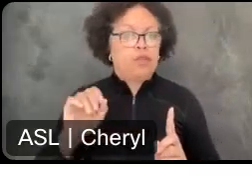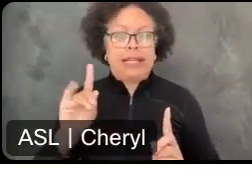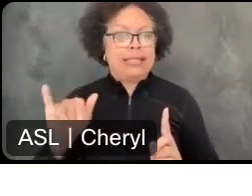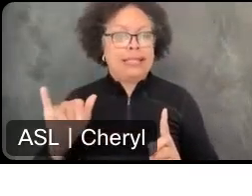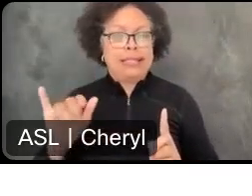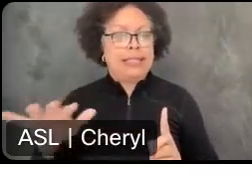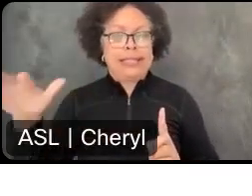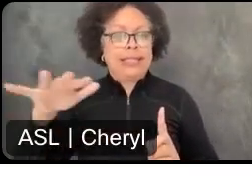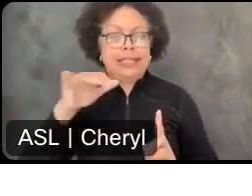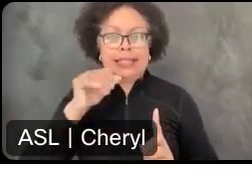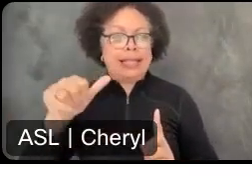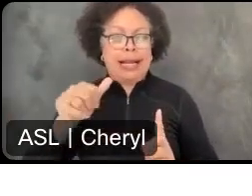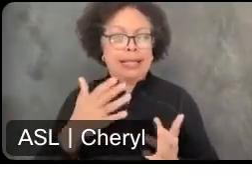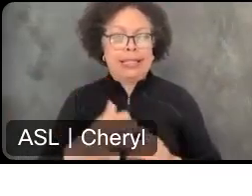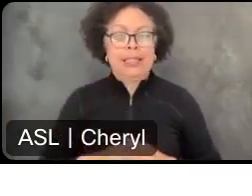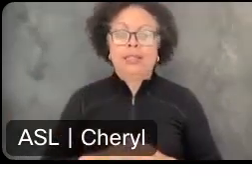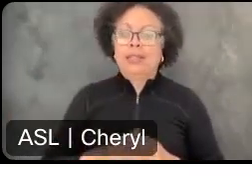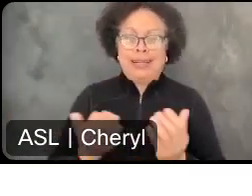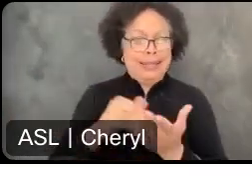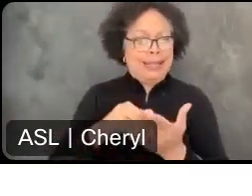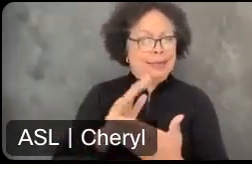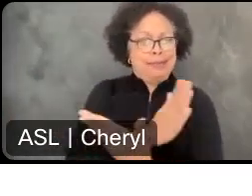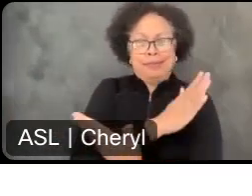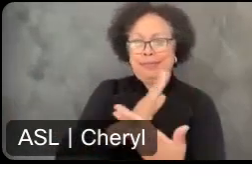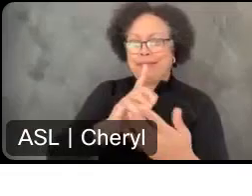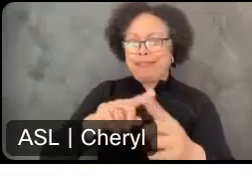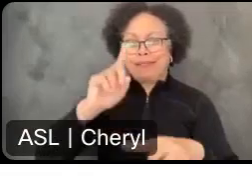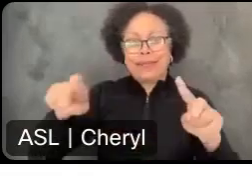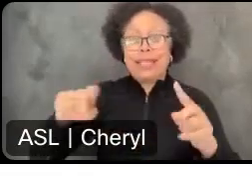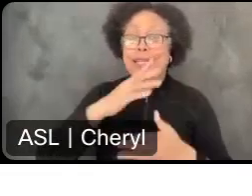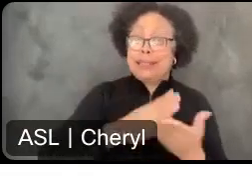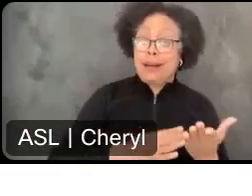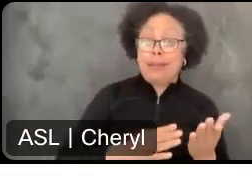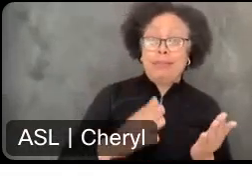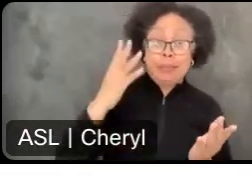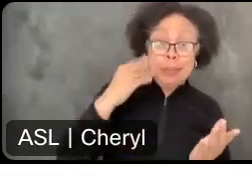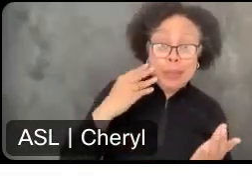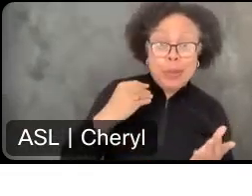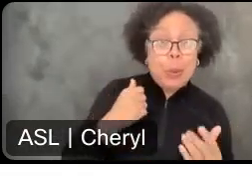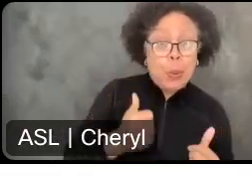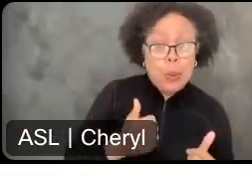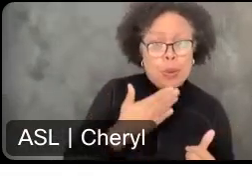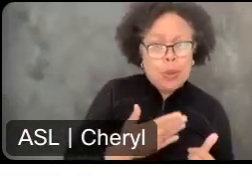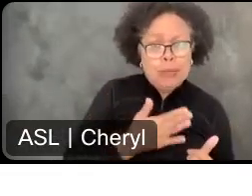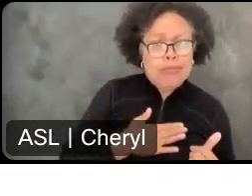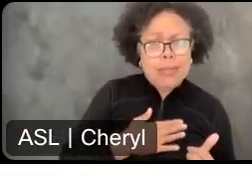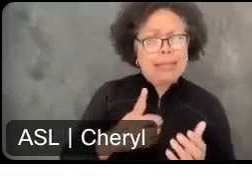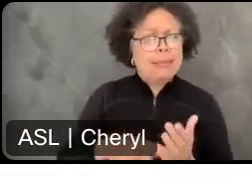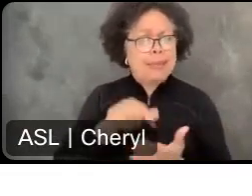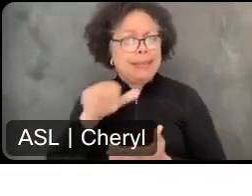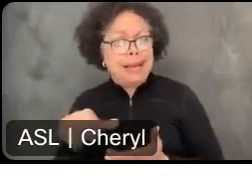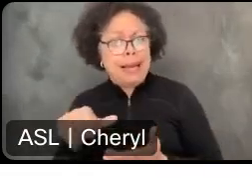there's a wide range of experiences that can include pleasant, unpleasant, or neutral experiences.